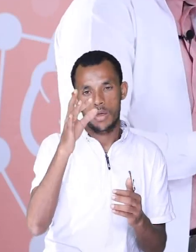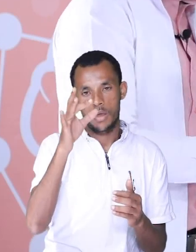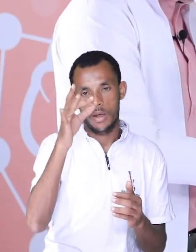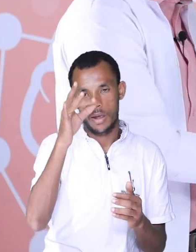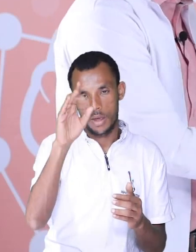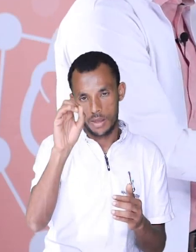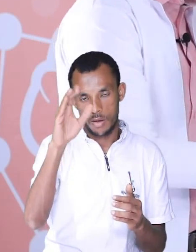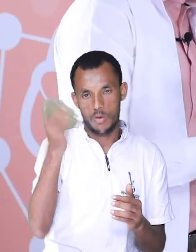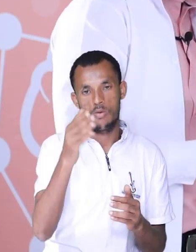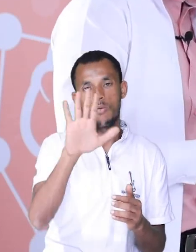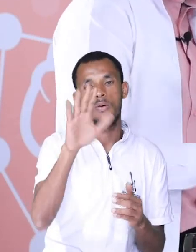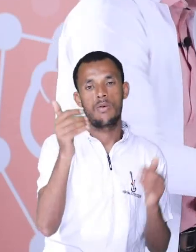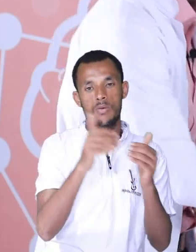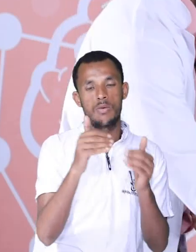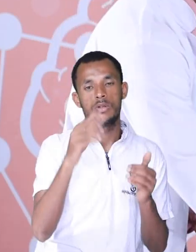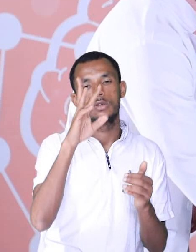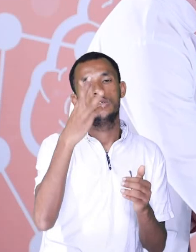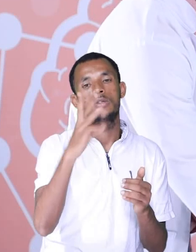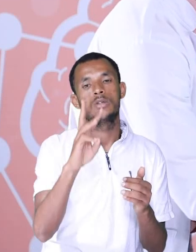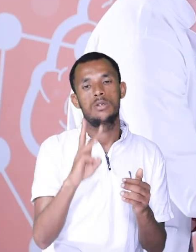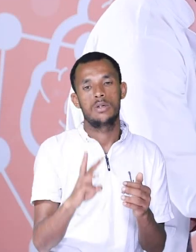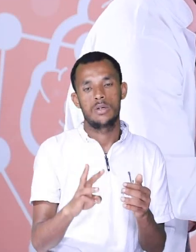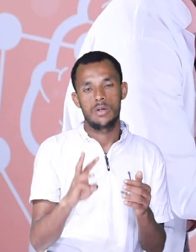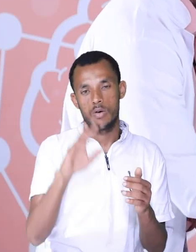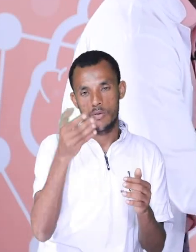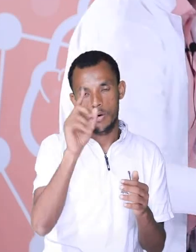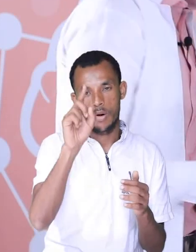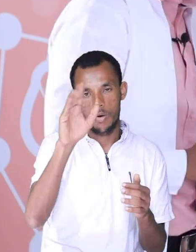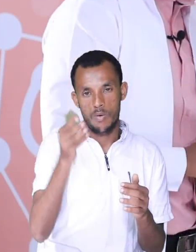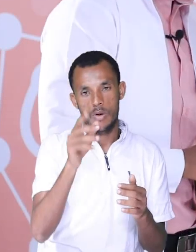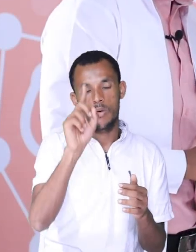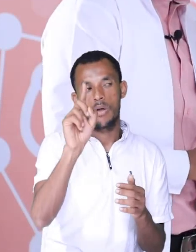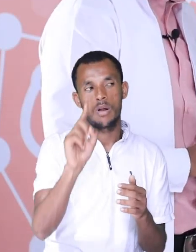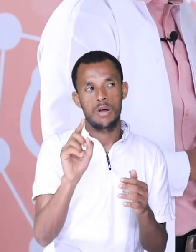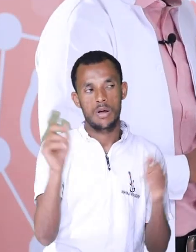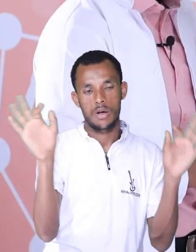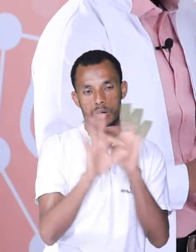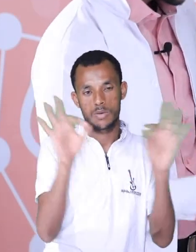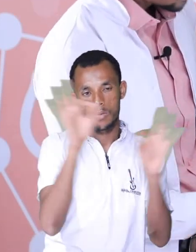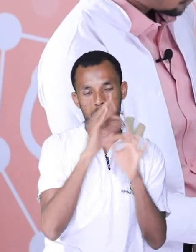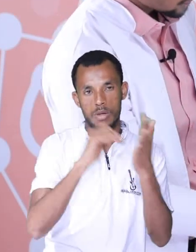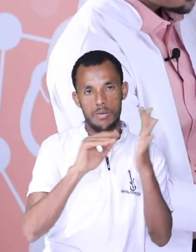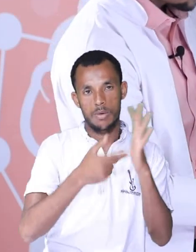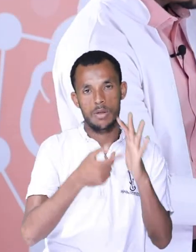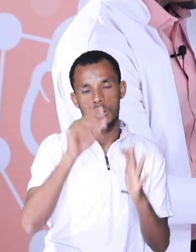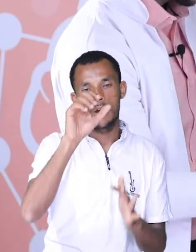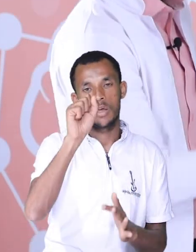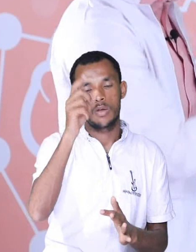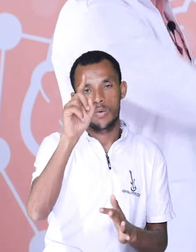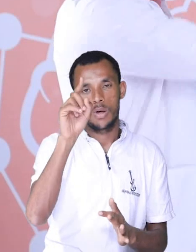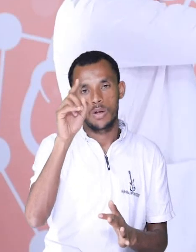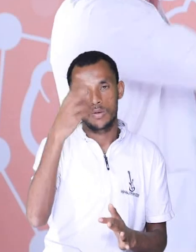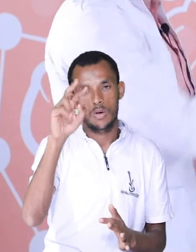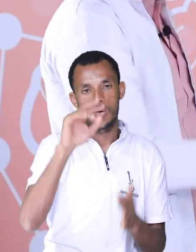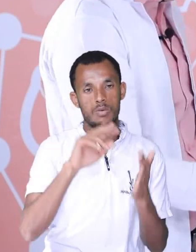over 5 is equal to 16. Here is over 1, then crisscross it. That means S1 square is equal